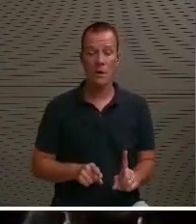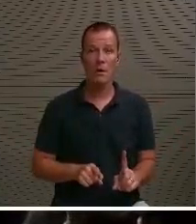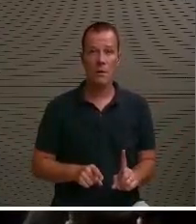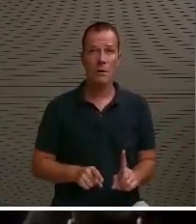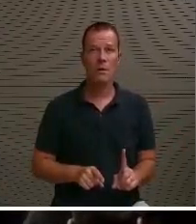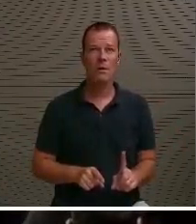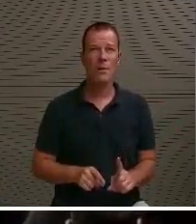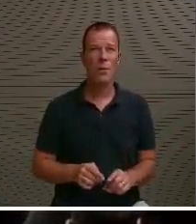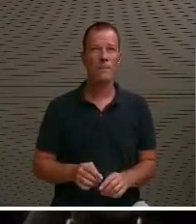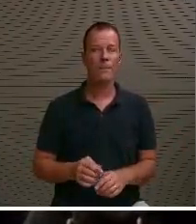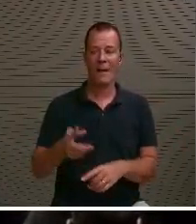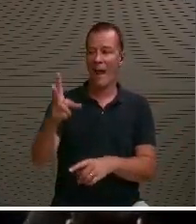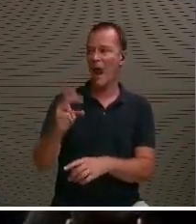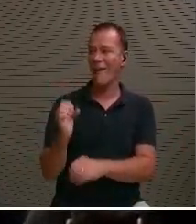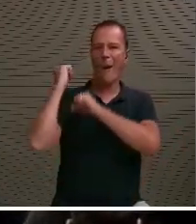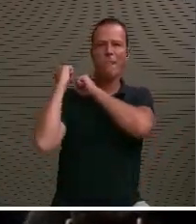do energy